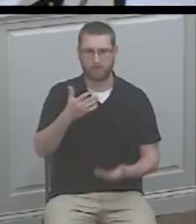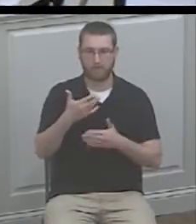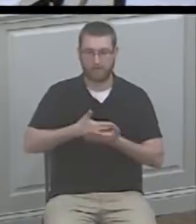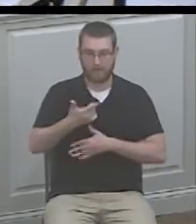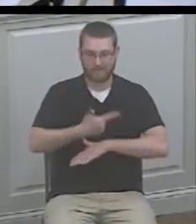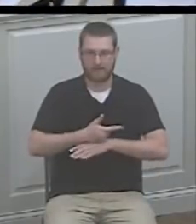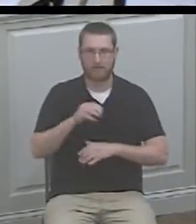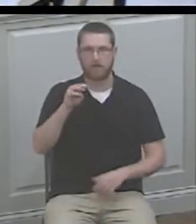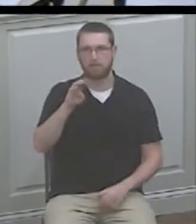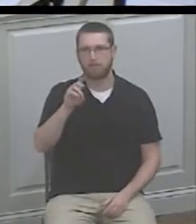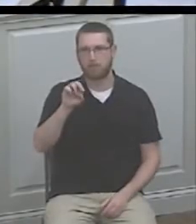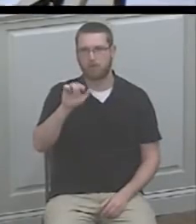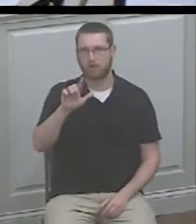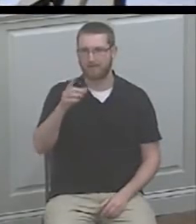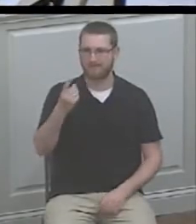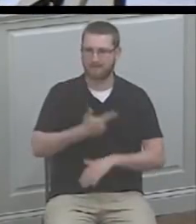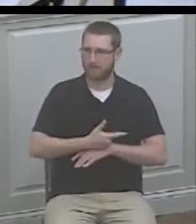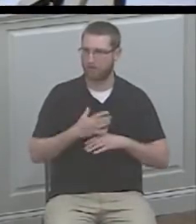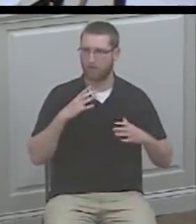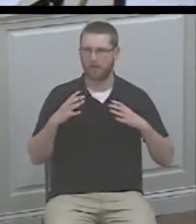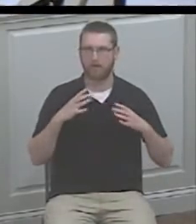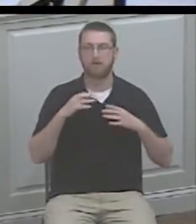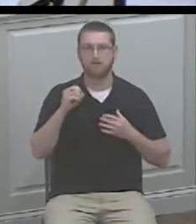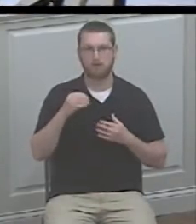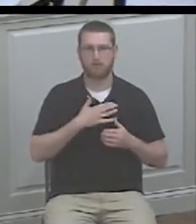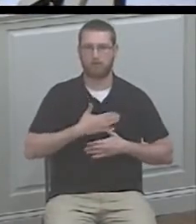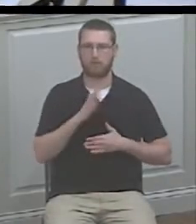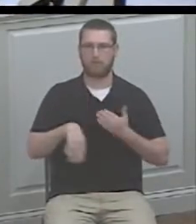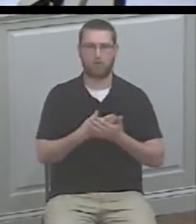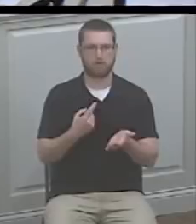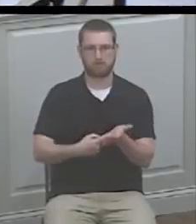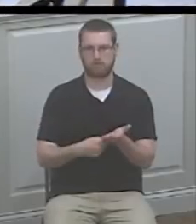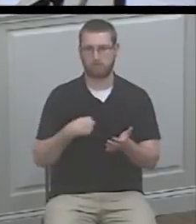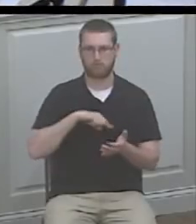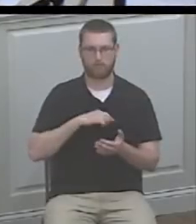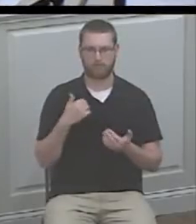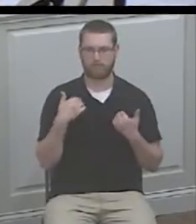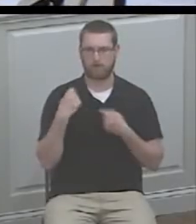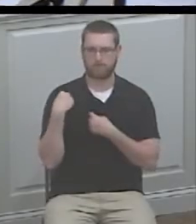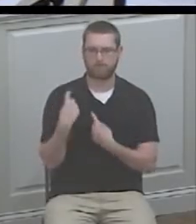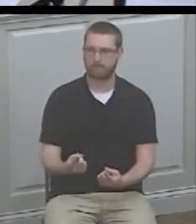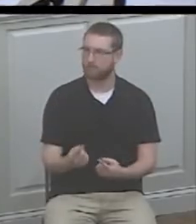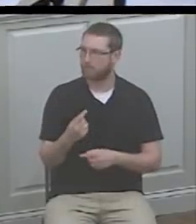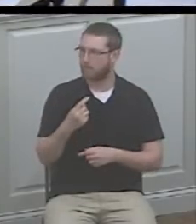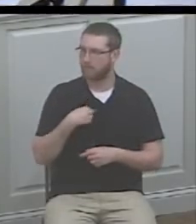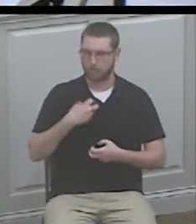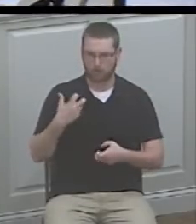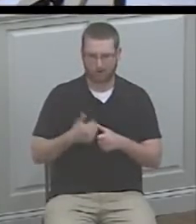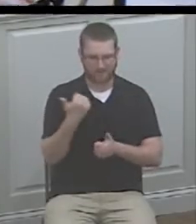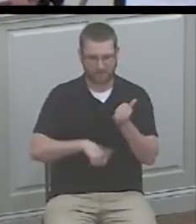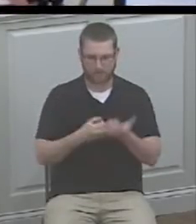Memorial Day holiday. I appreciate all the discussion we've had. It's difficult, I will say, in any given